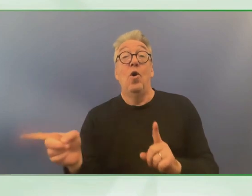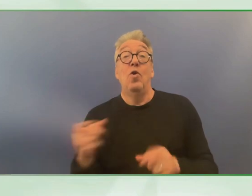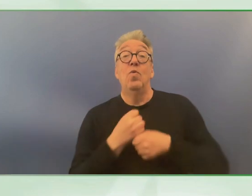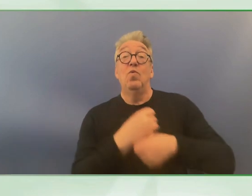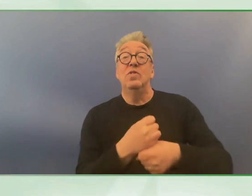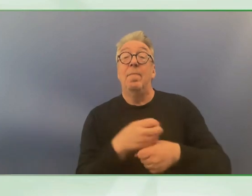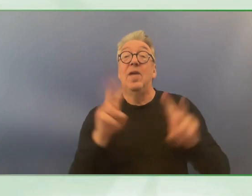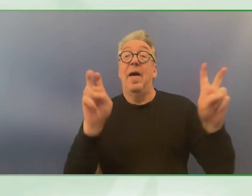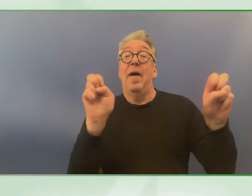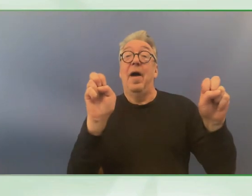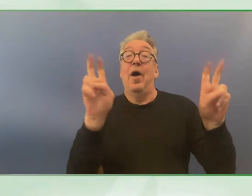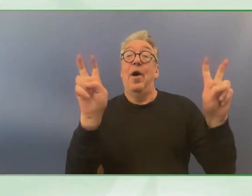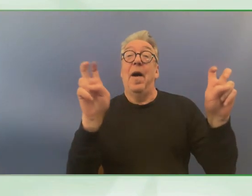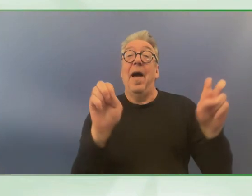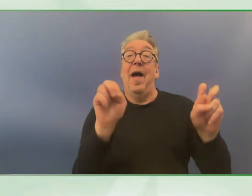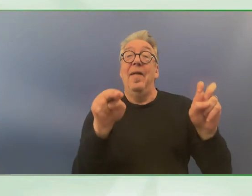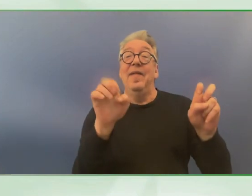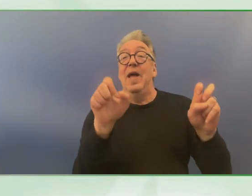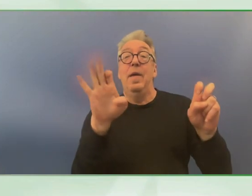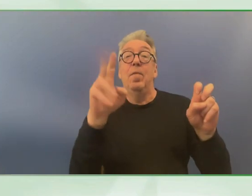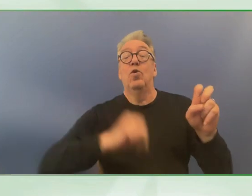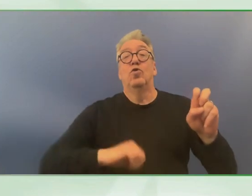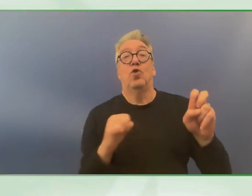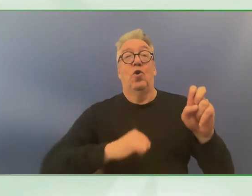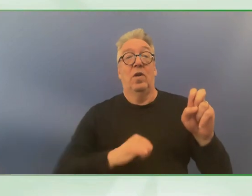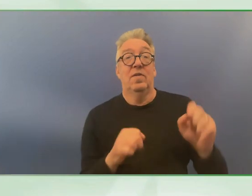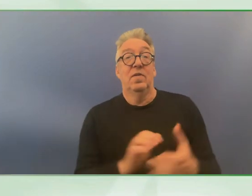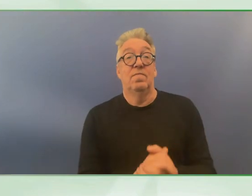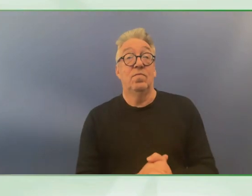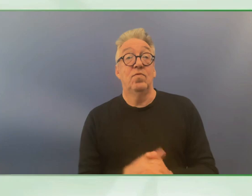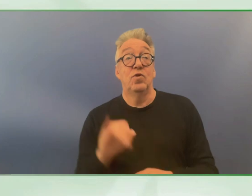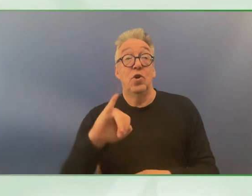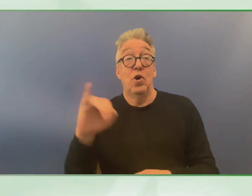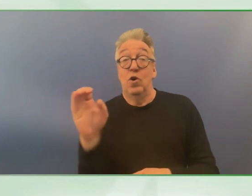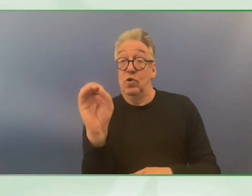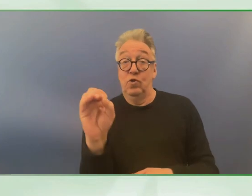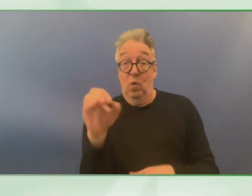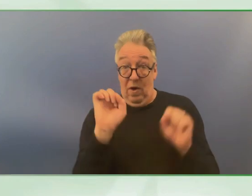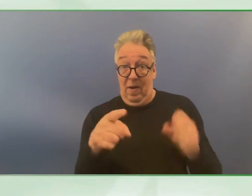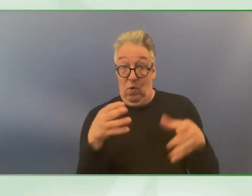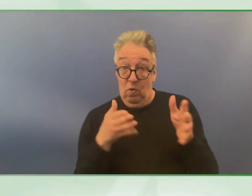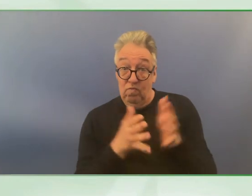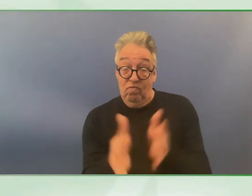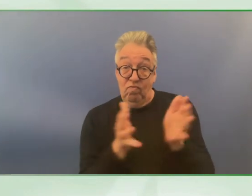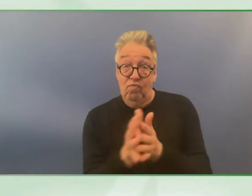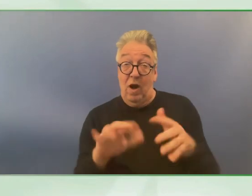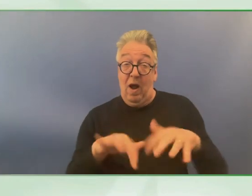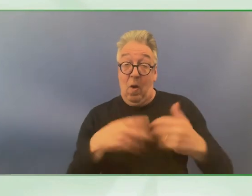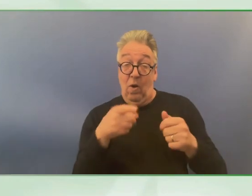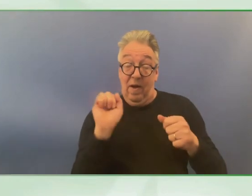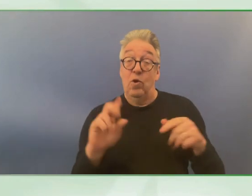Joe, can you share with us a specific experience where you were able to leverage your strengths and skills